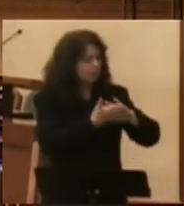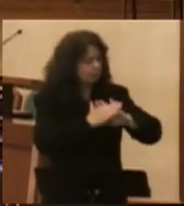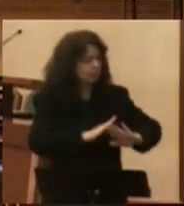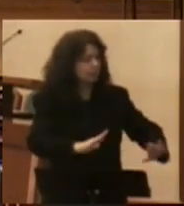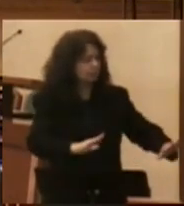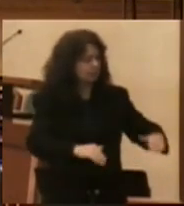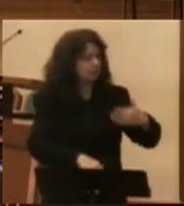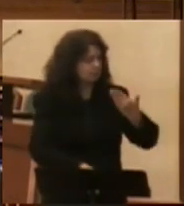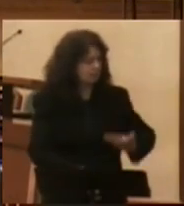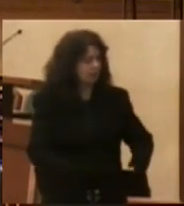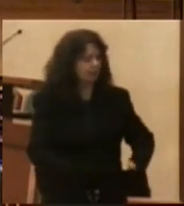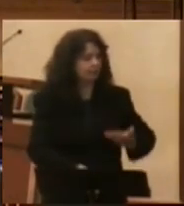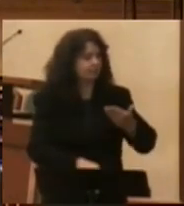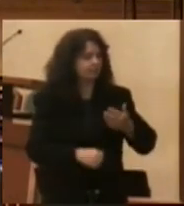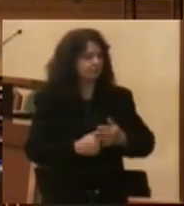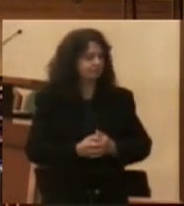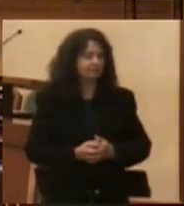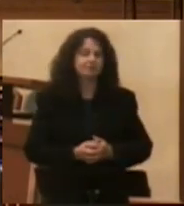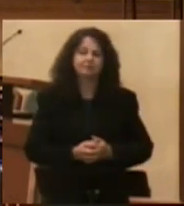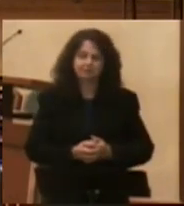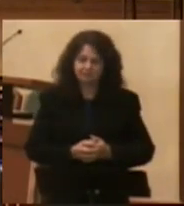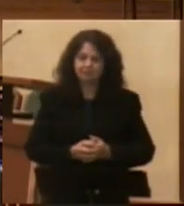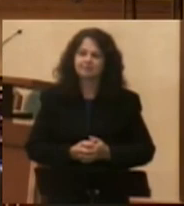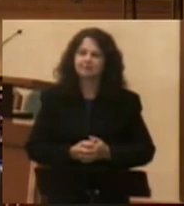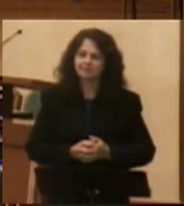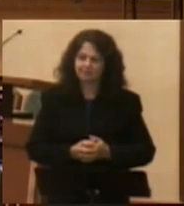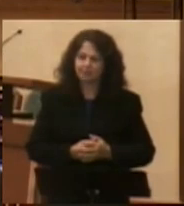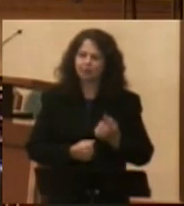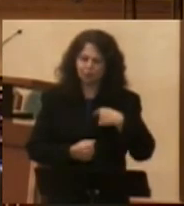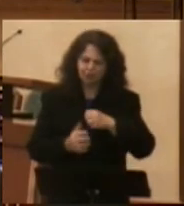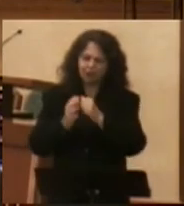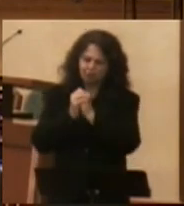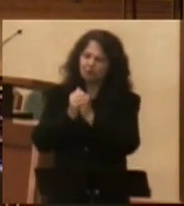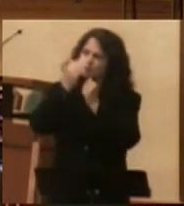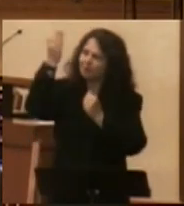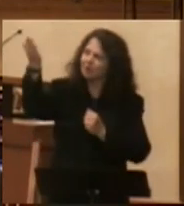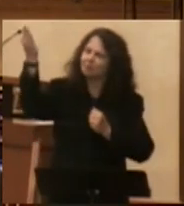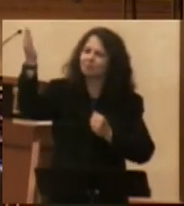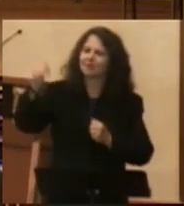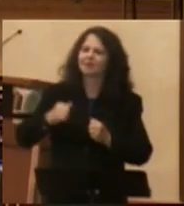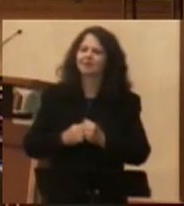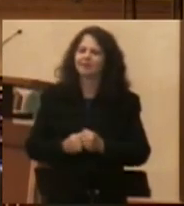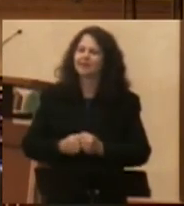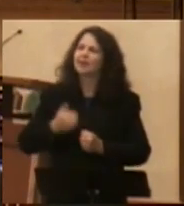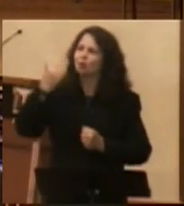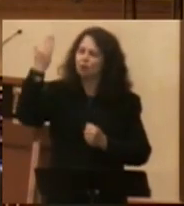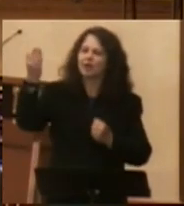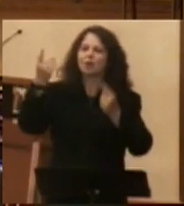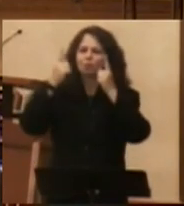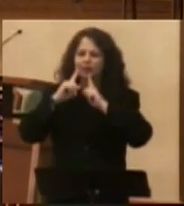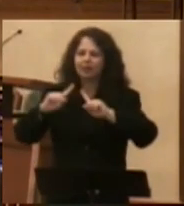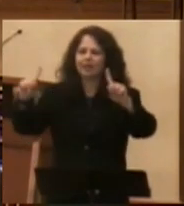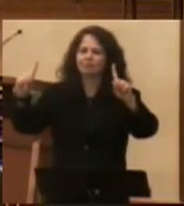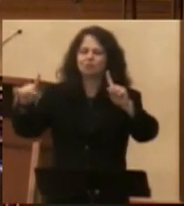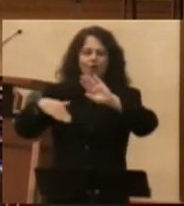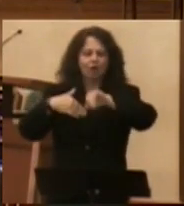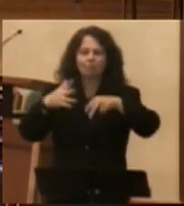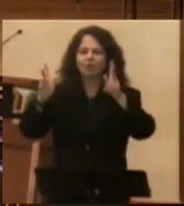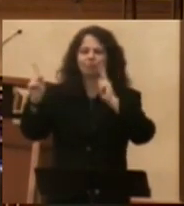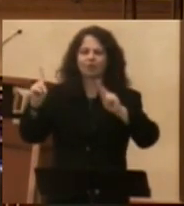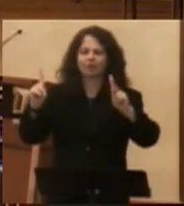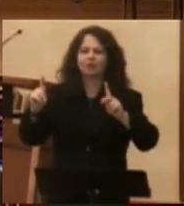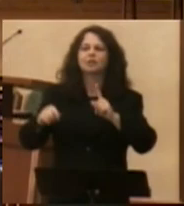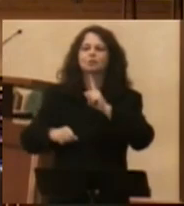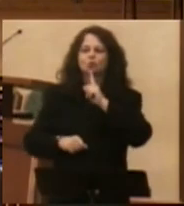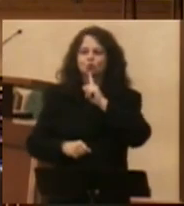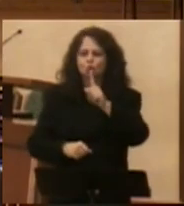I." That is one worthy of worship. That is the one we proclaim to the nations,